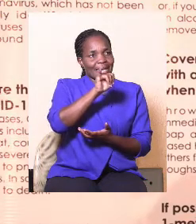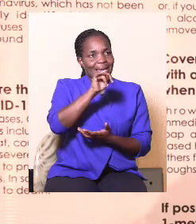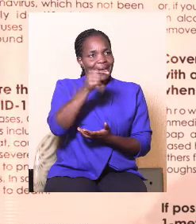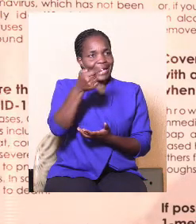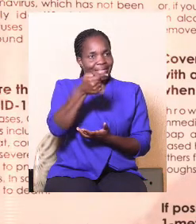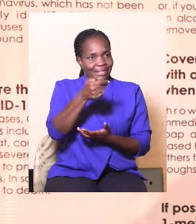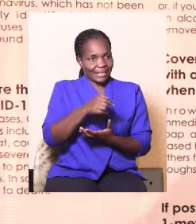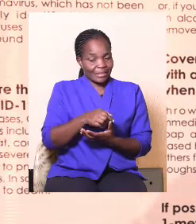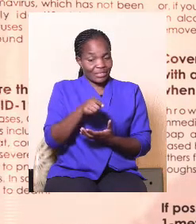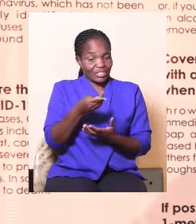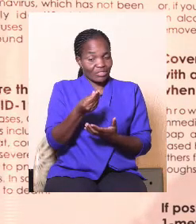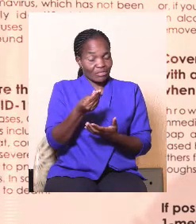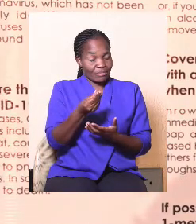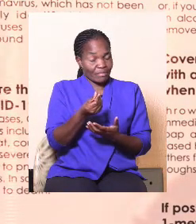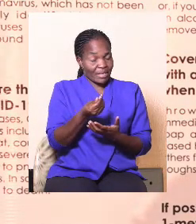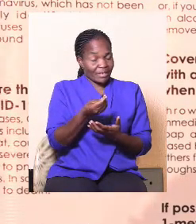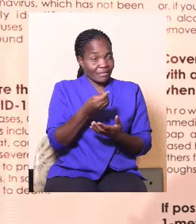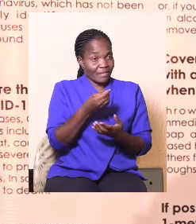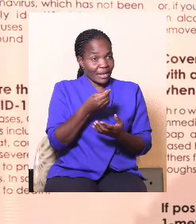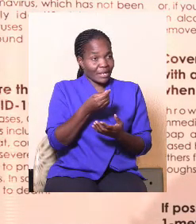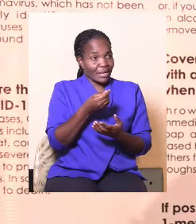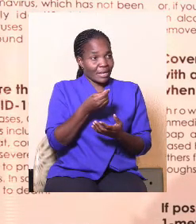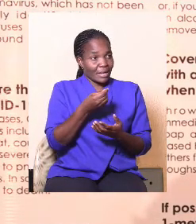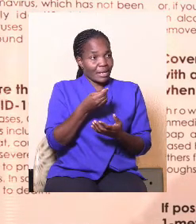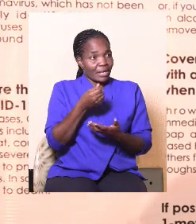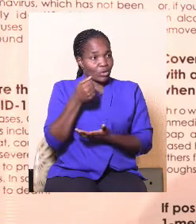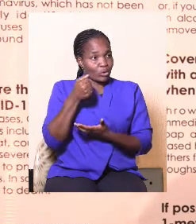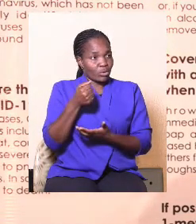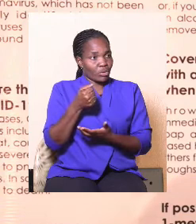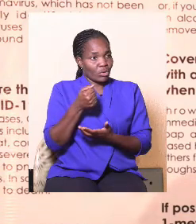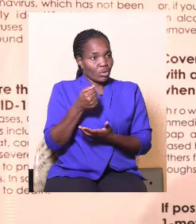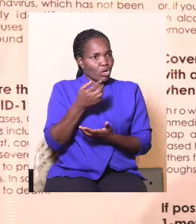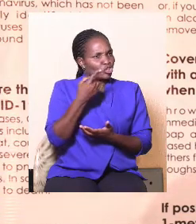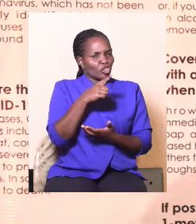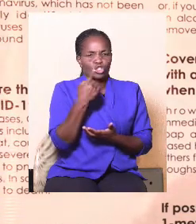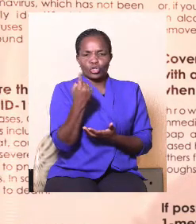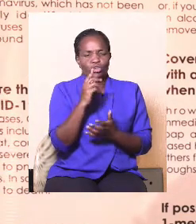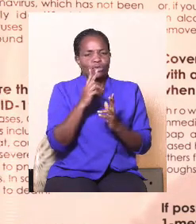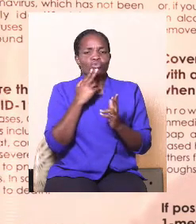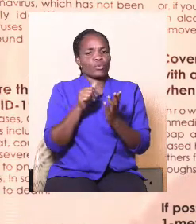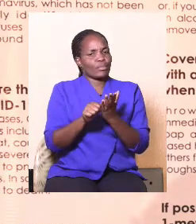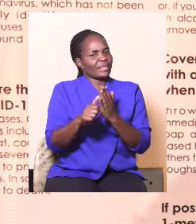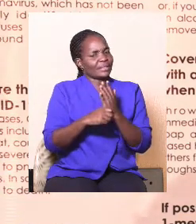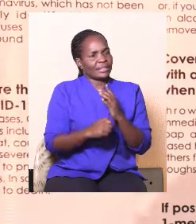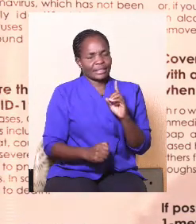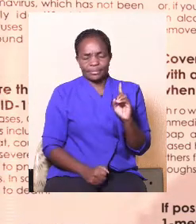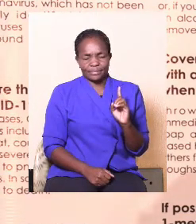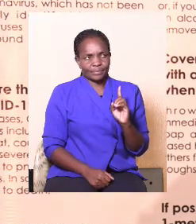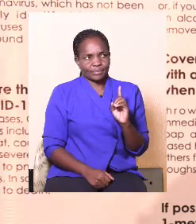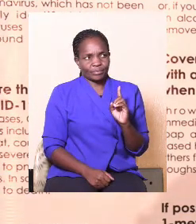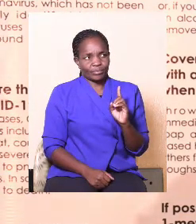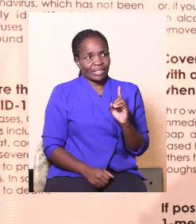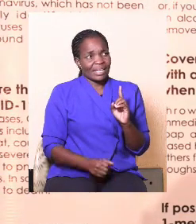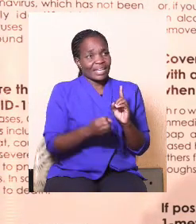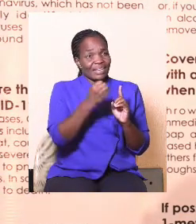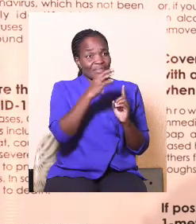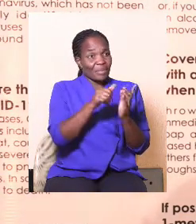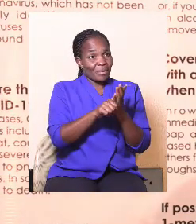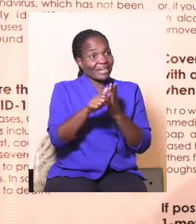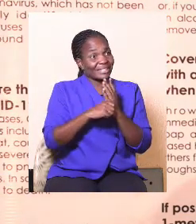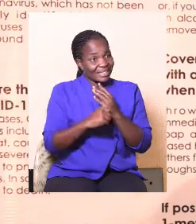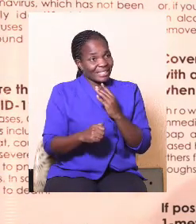income grant. It's not those people who pay tax. If you pay tax, in fact, you don't qualify because you are